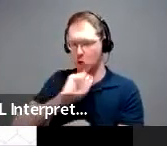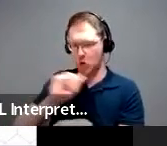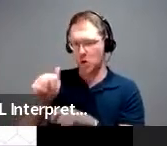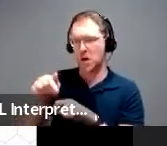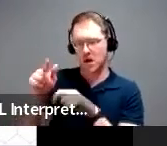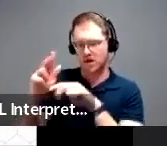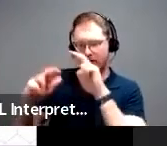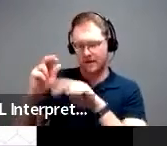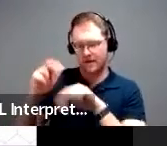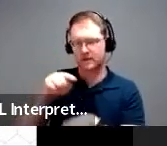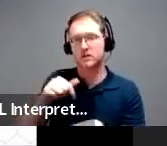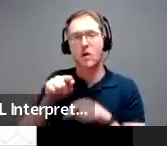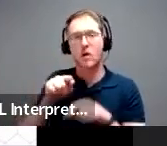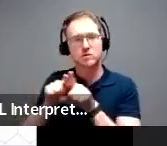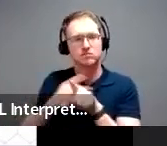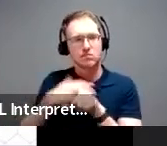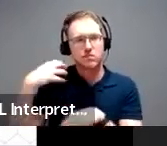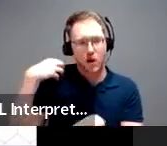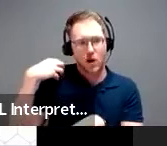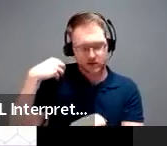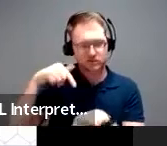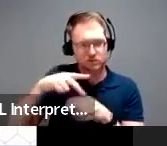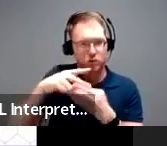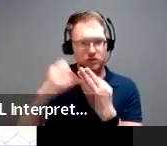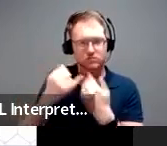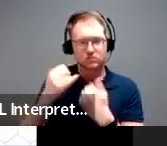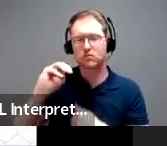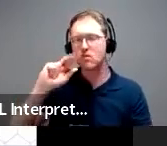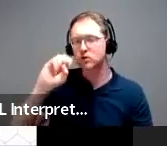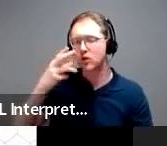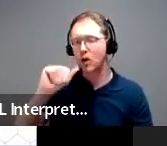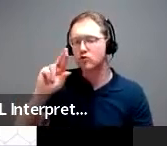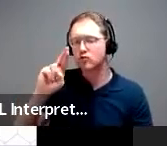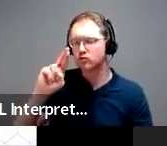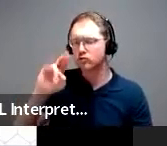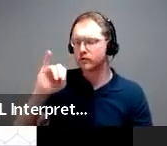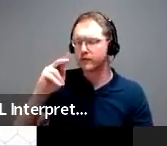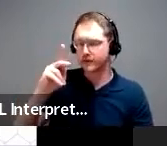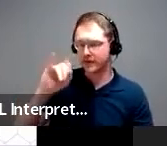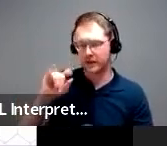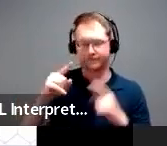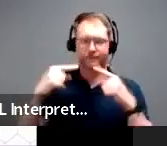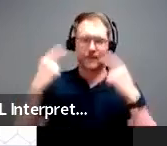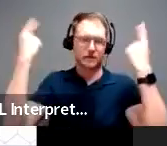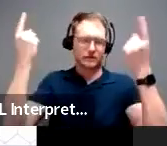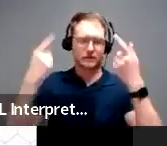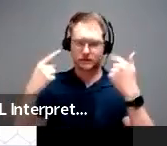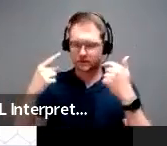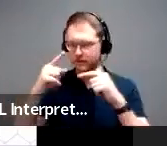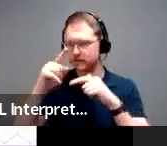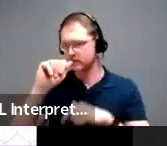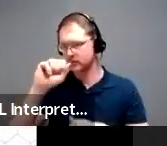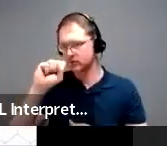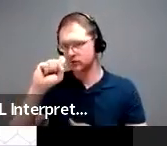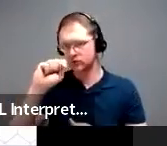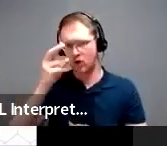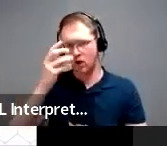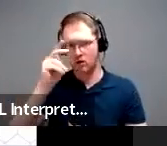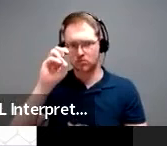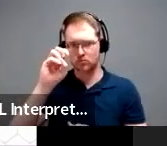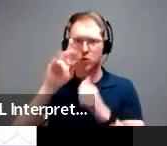this project, Marcia Ricci, a very renowned infrared astronomer and mentor to me when I taught at U of